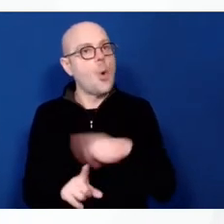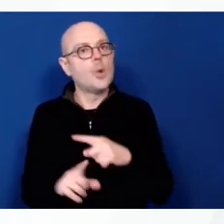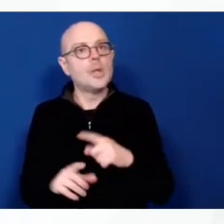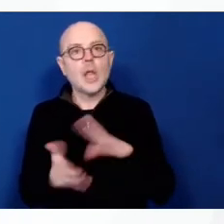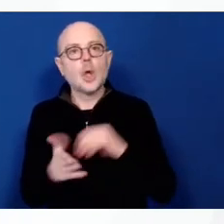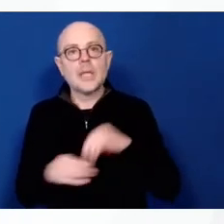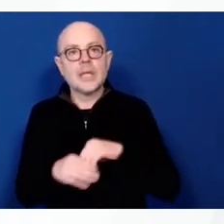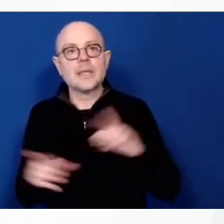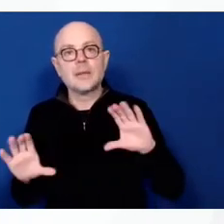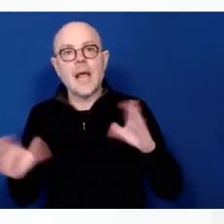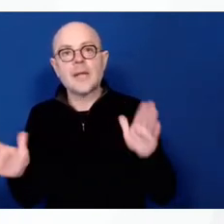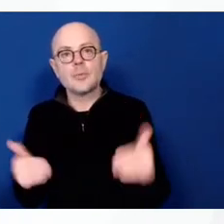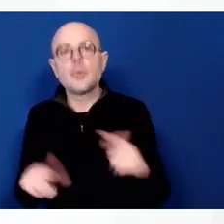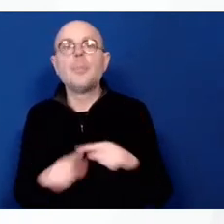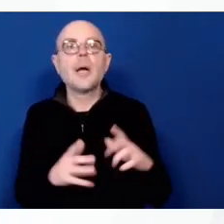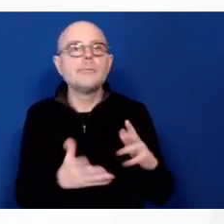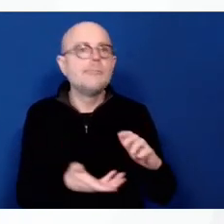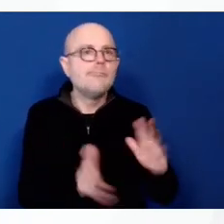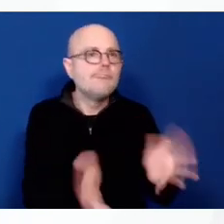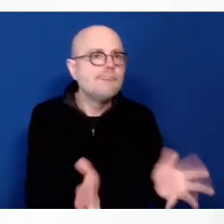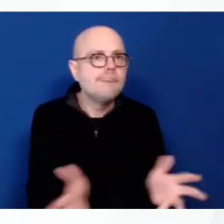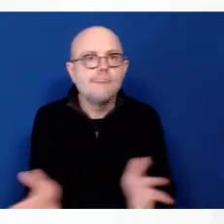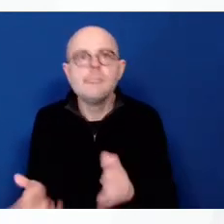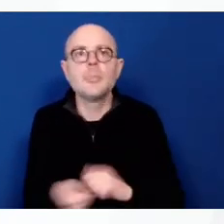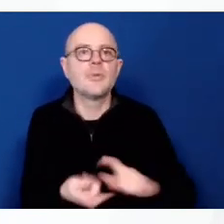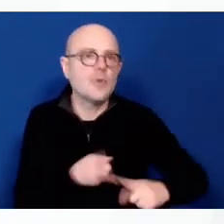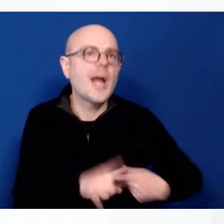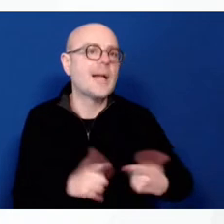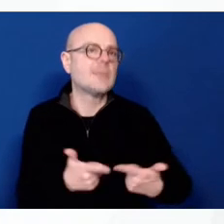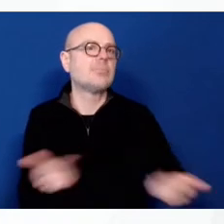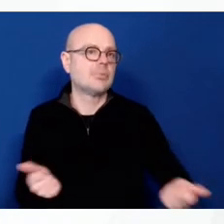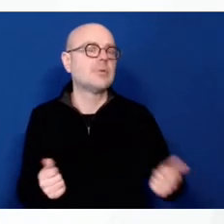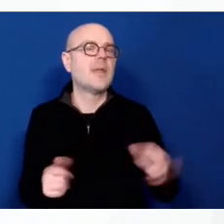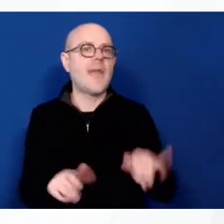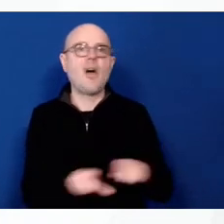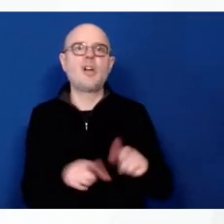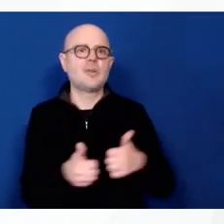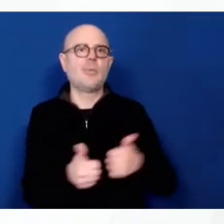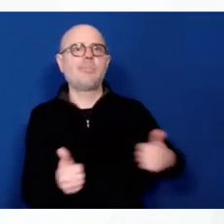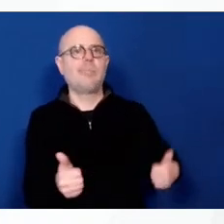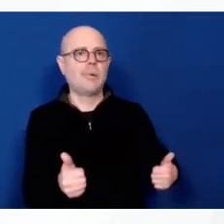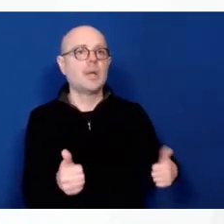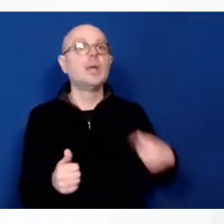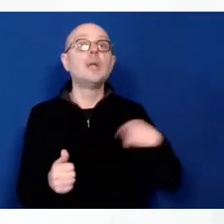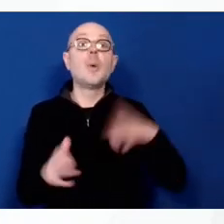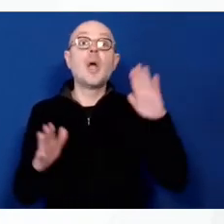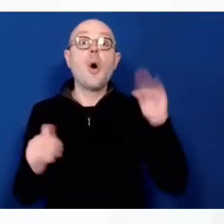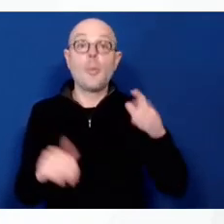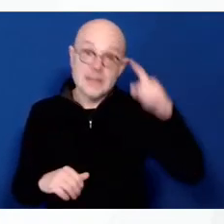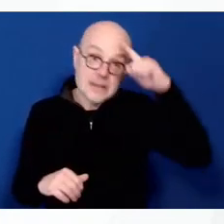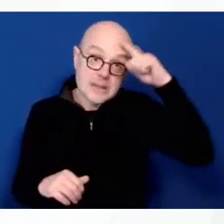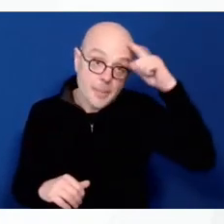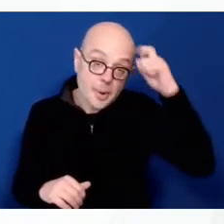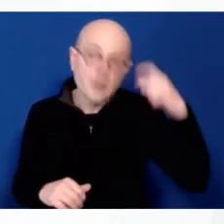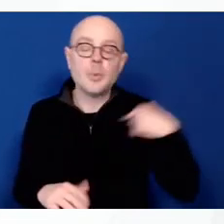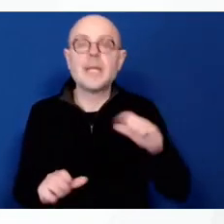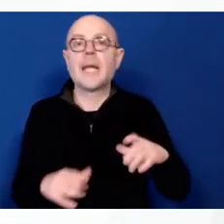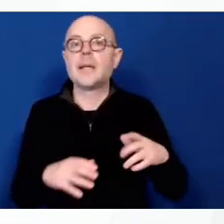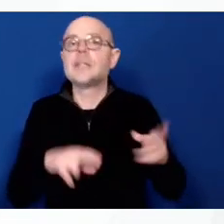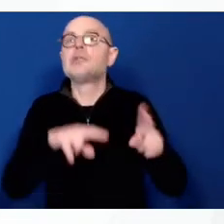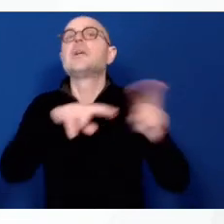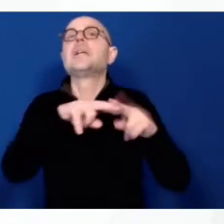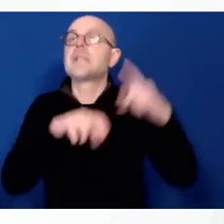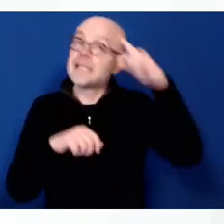And one of our hopes for spring quarter, and of course beyond, is that we increase our on-campus opportunities for students to come in for